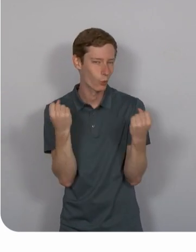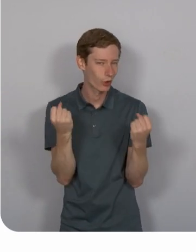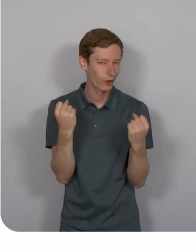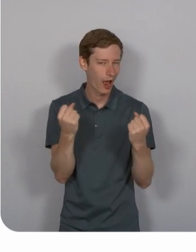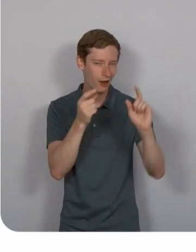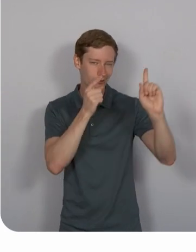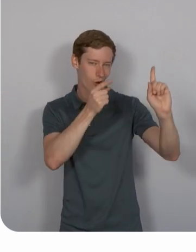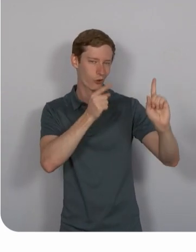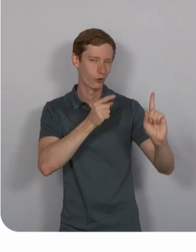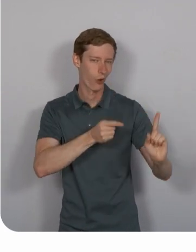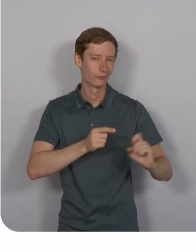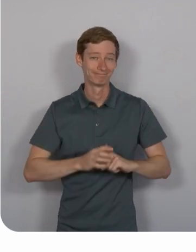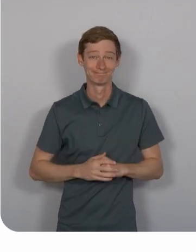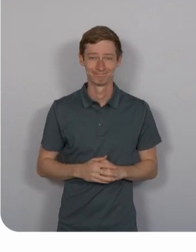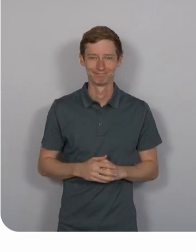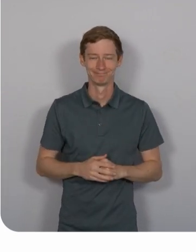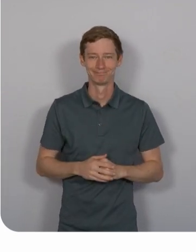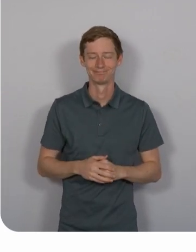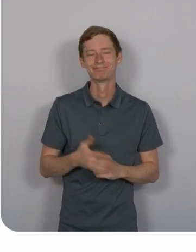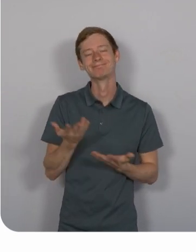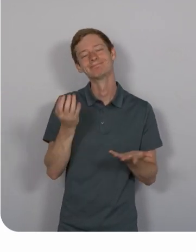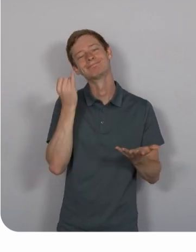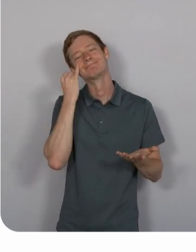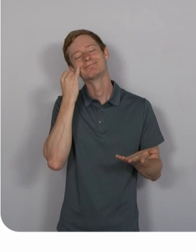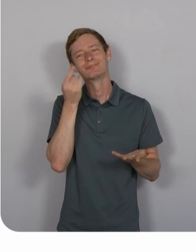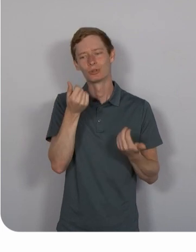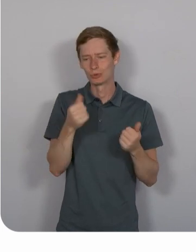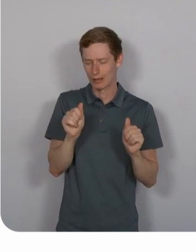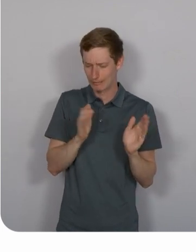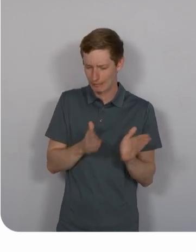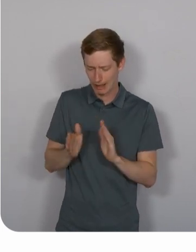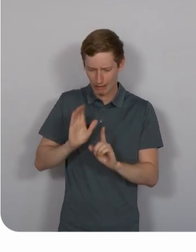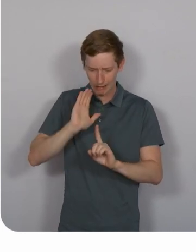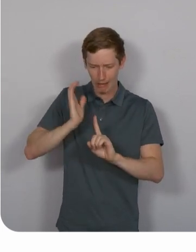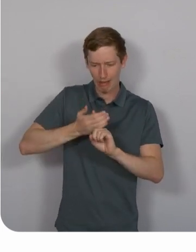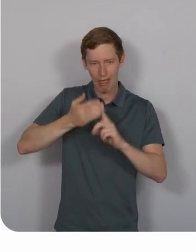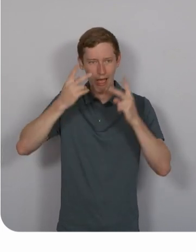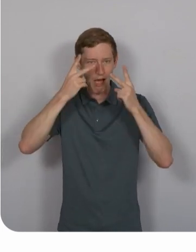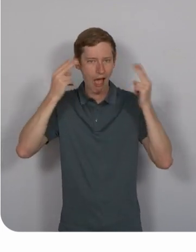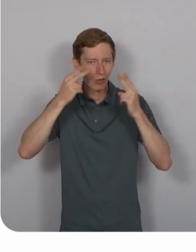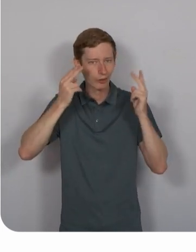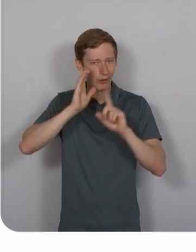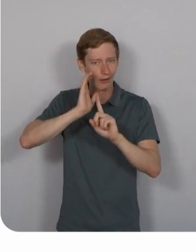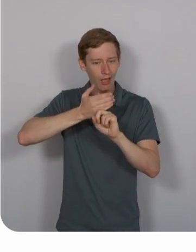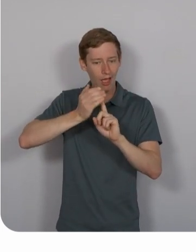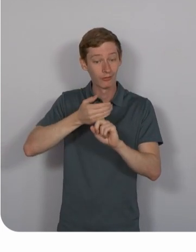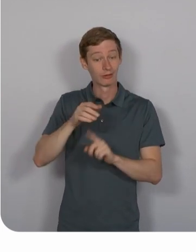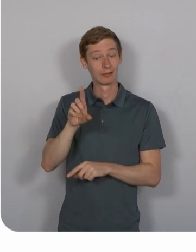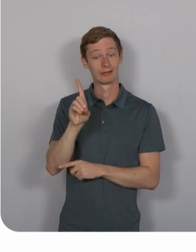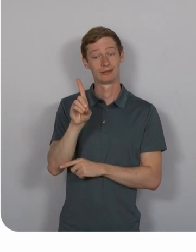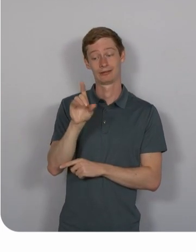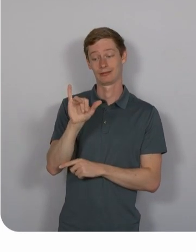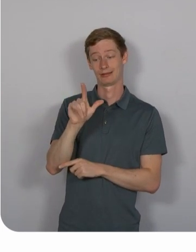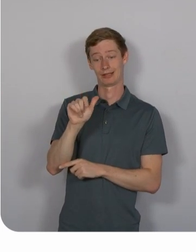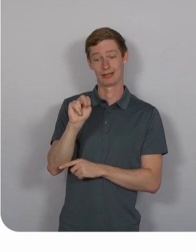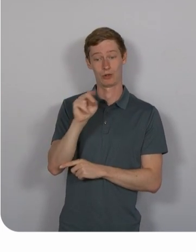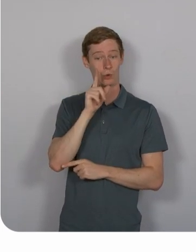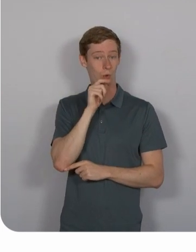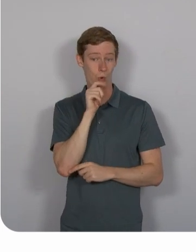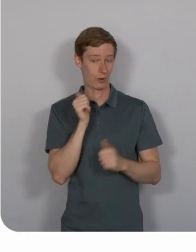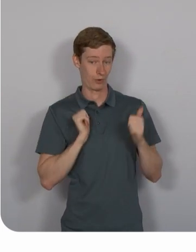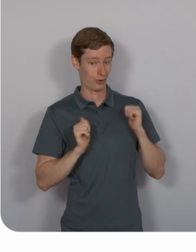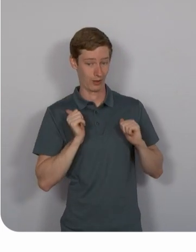All right, let's say you're trying to pull together Halloween costumes for your family. Well, you got Dylan, played by